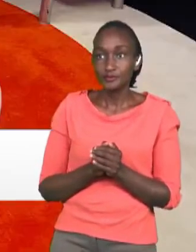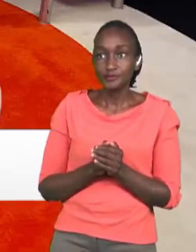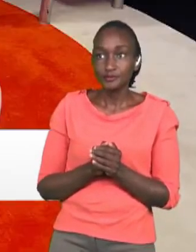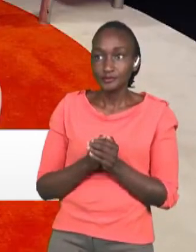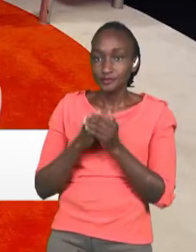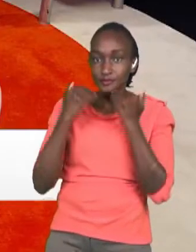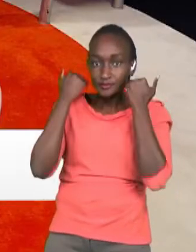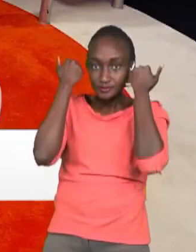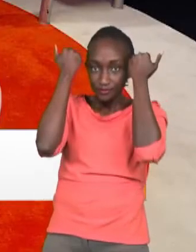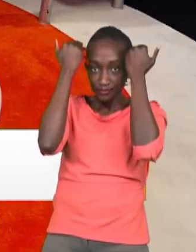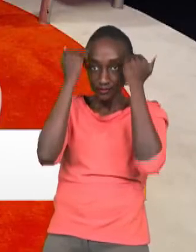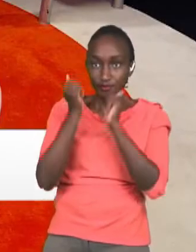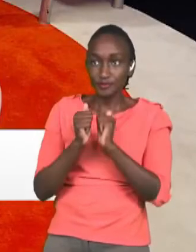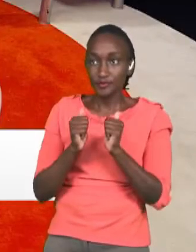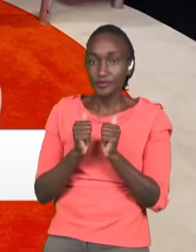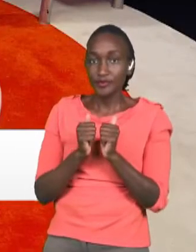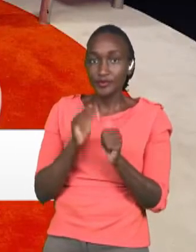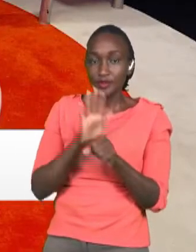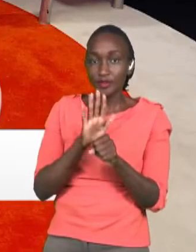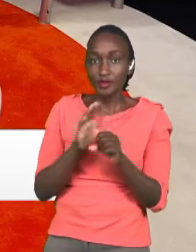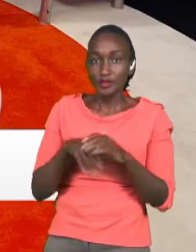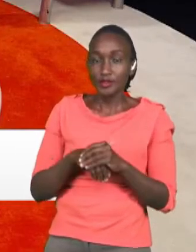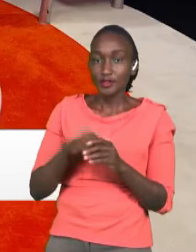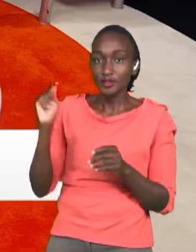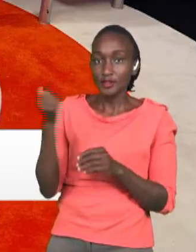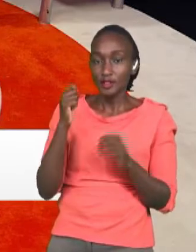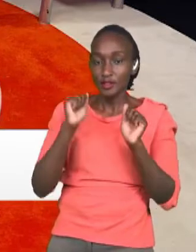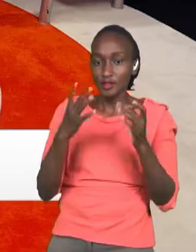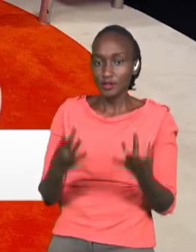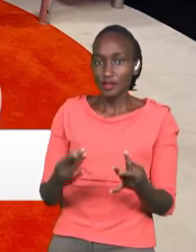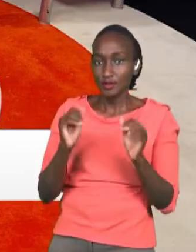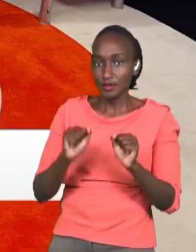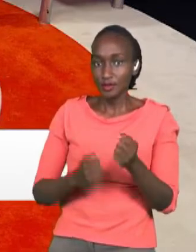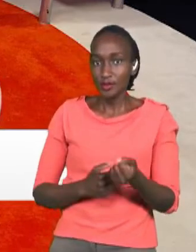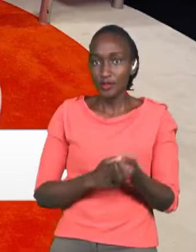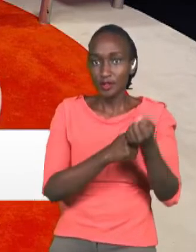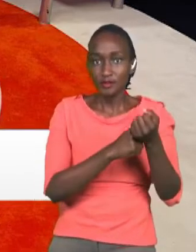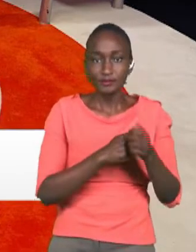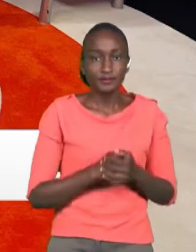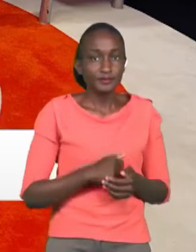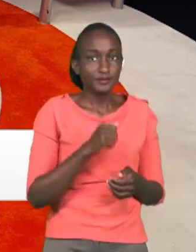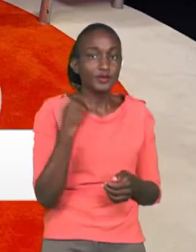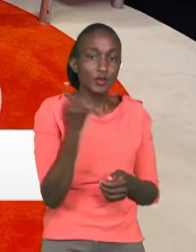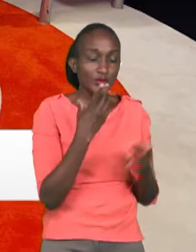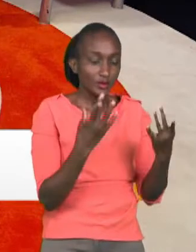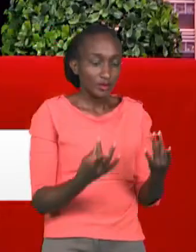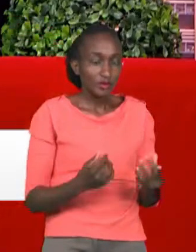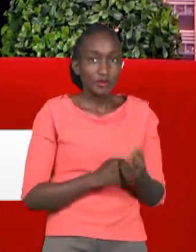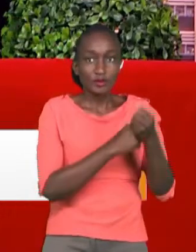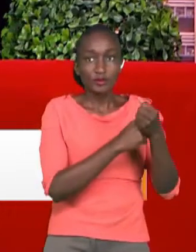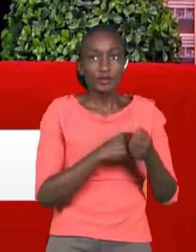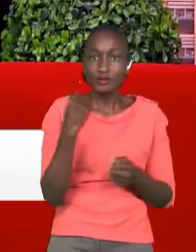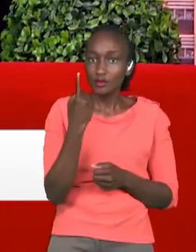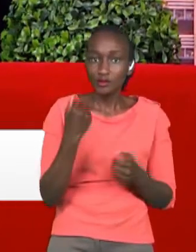depression has been rife in Kenya. Mm. Can yoga help? Yes, only yoga can help. Mm-hmm. Only yoga